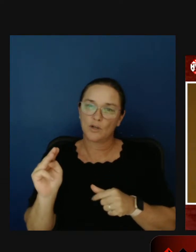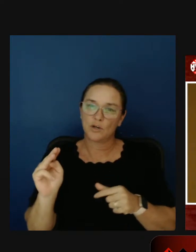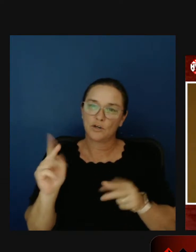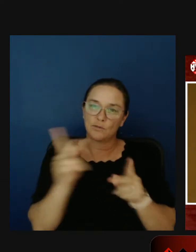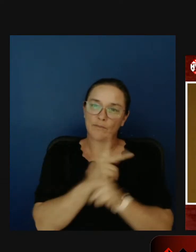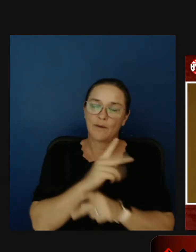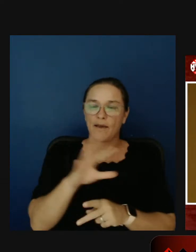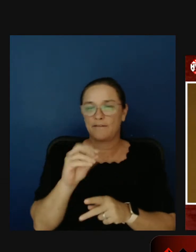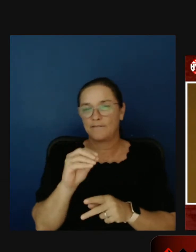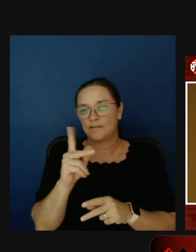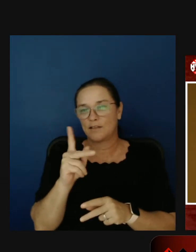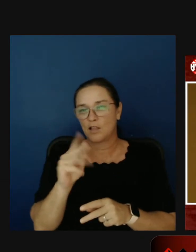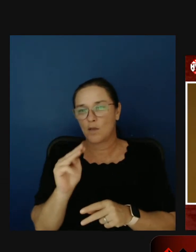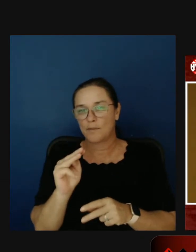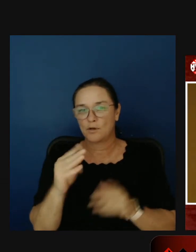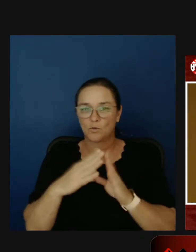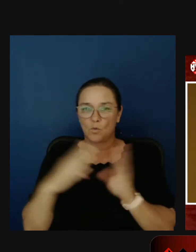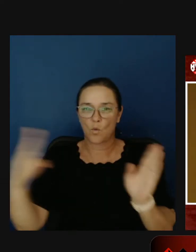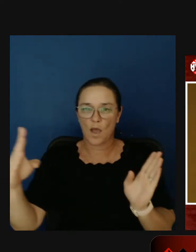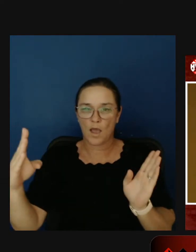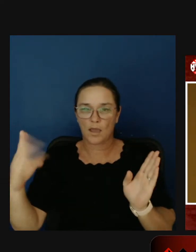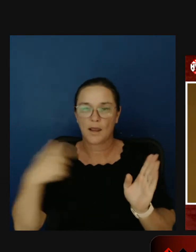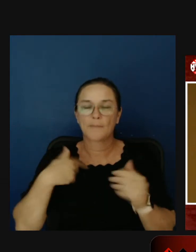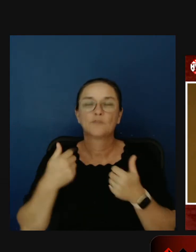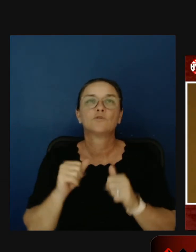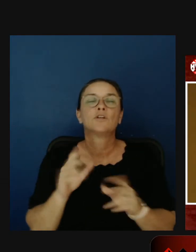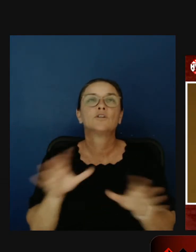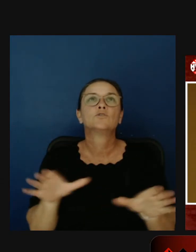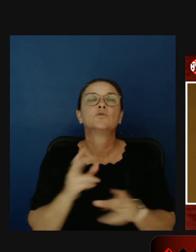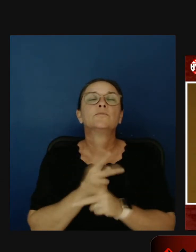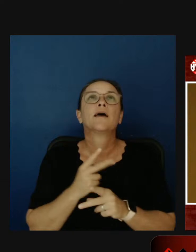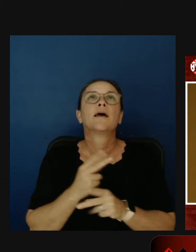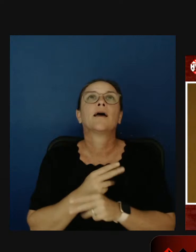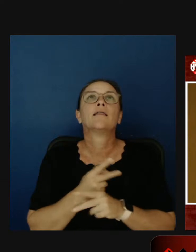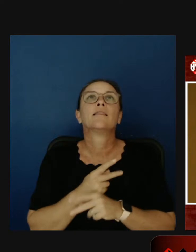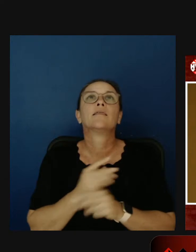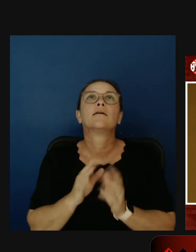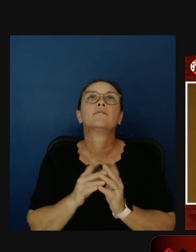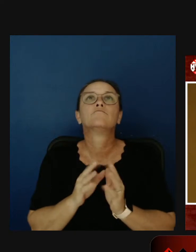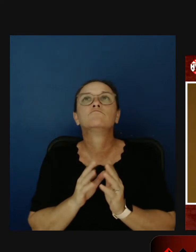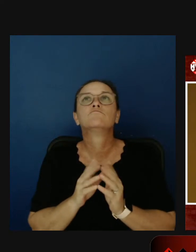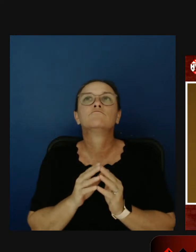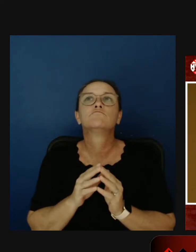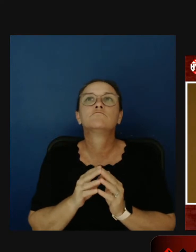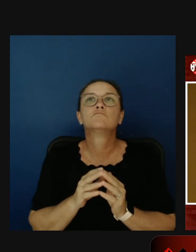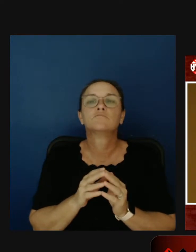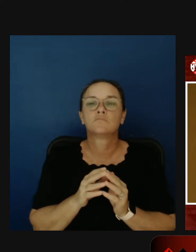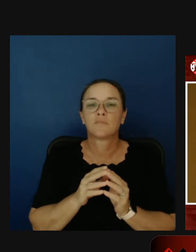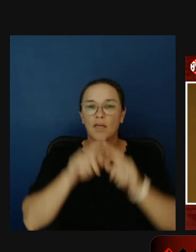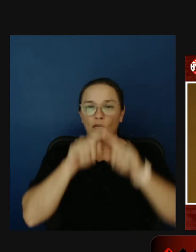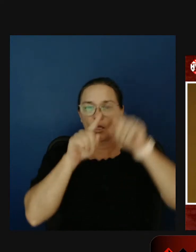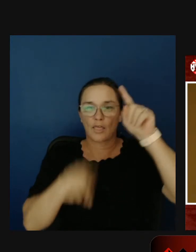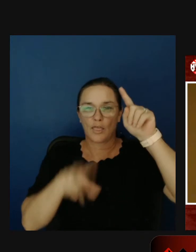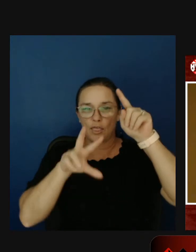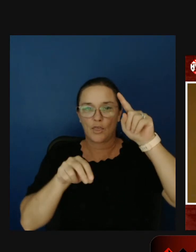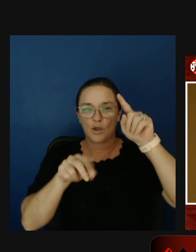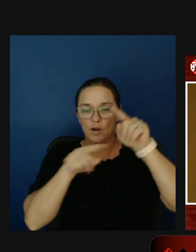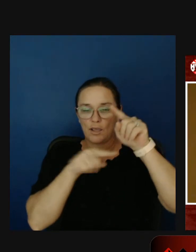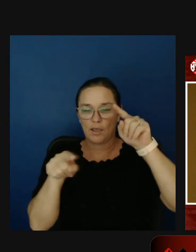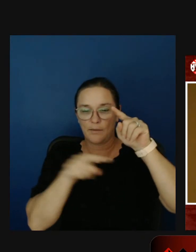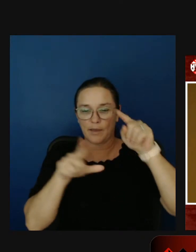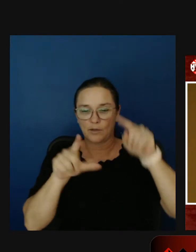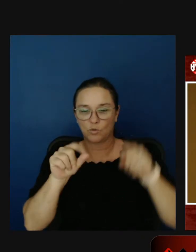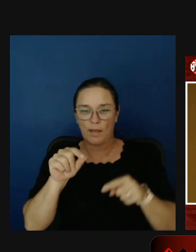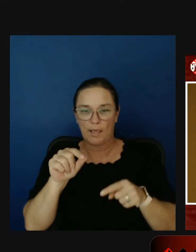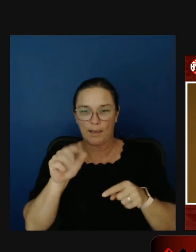wide. So let me try and do some math, and we'll say 30 miles by 20 miles